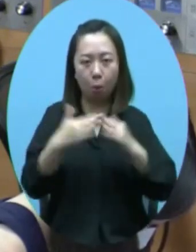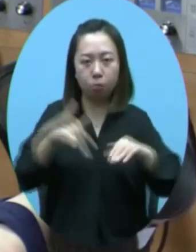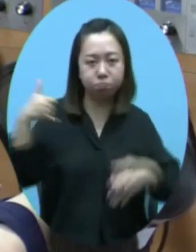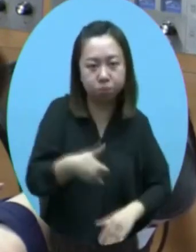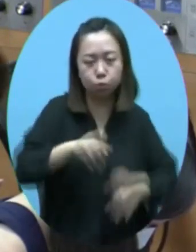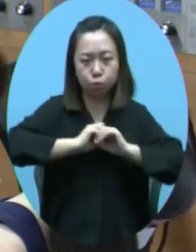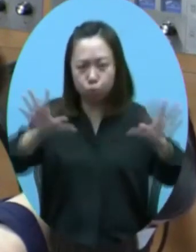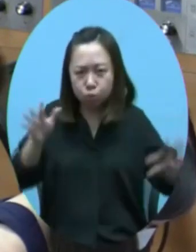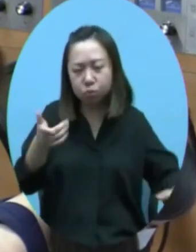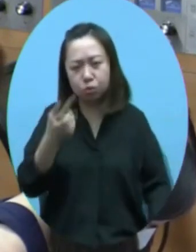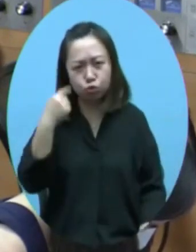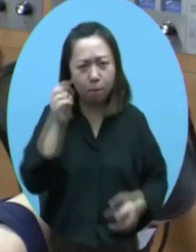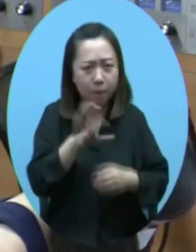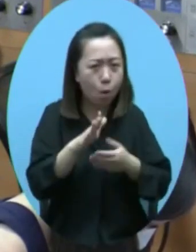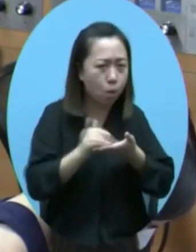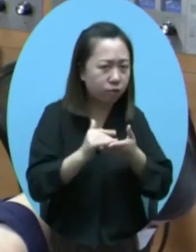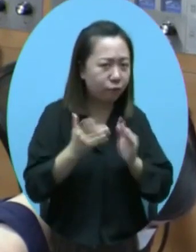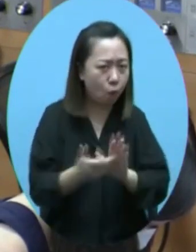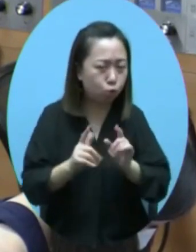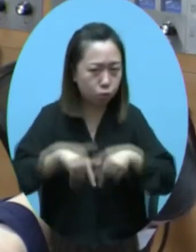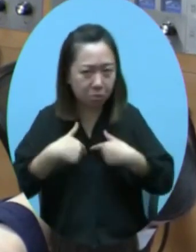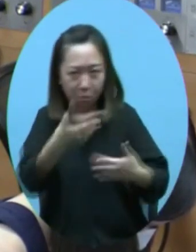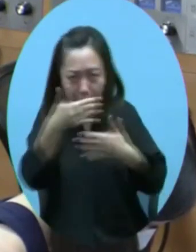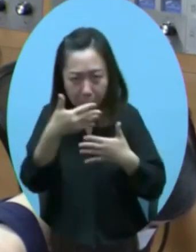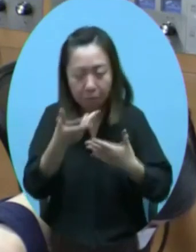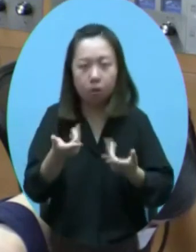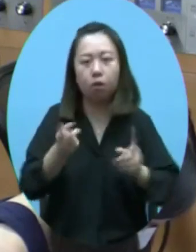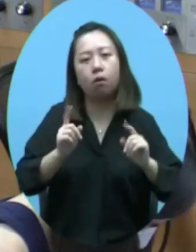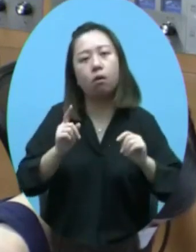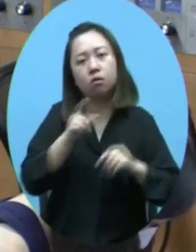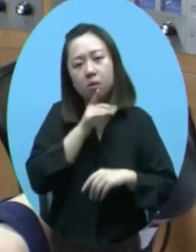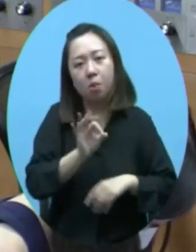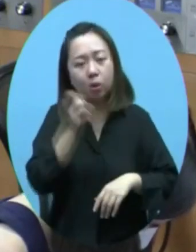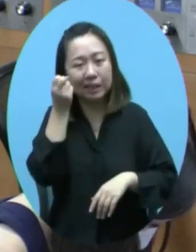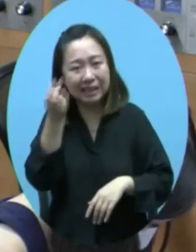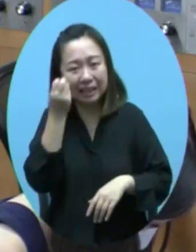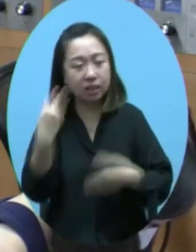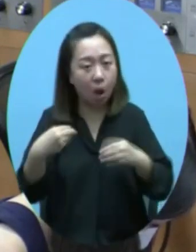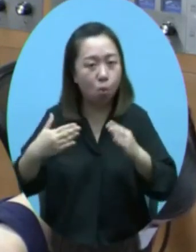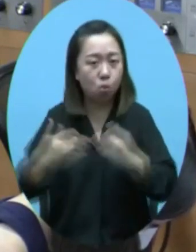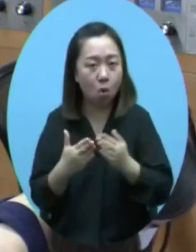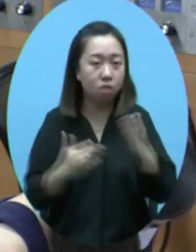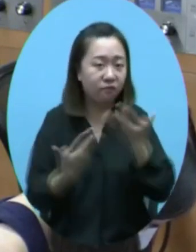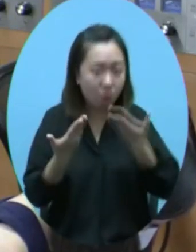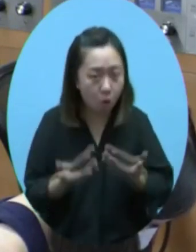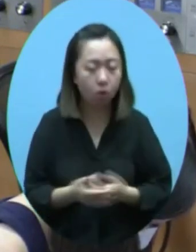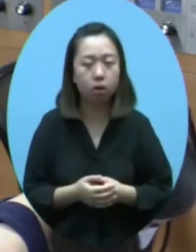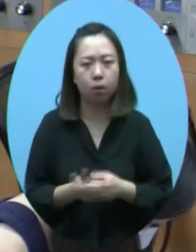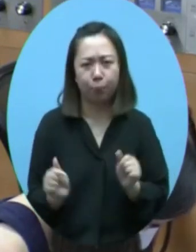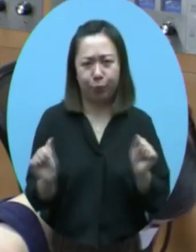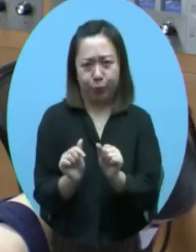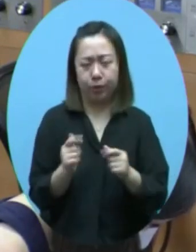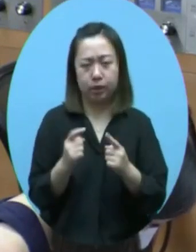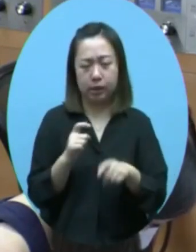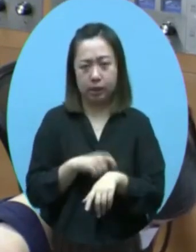why the EDB announced the class suspension. When the CHP, or if they ever